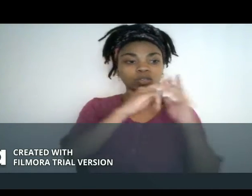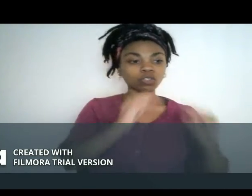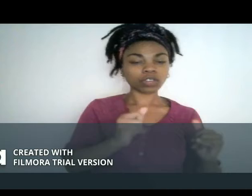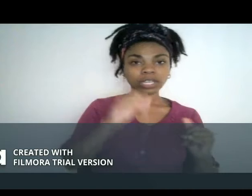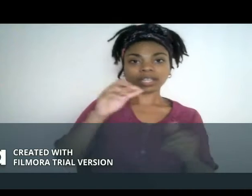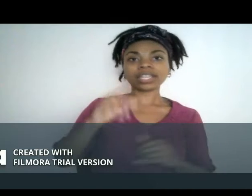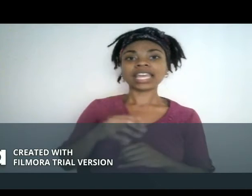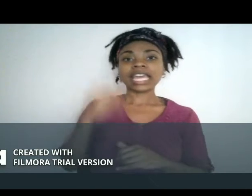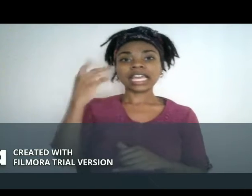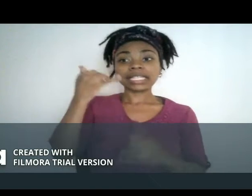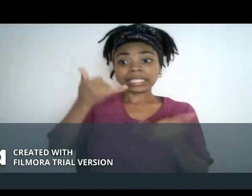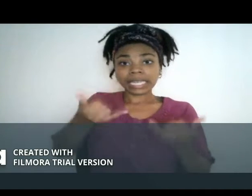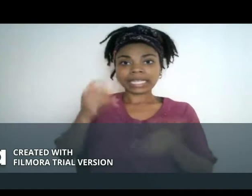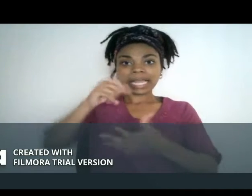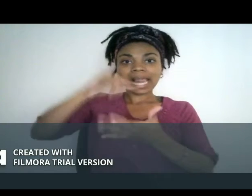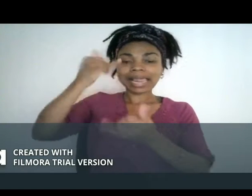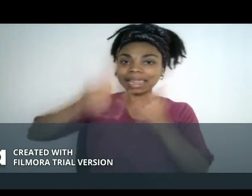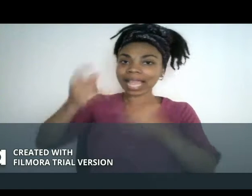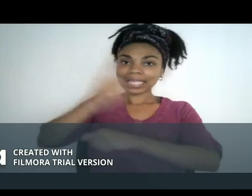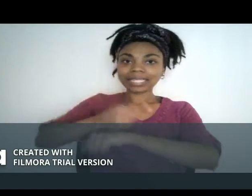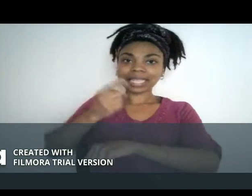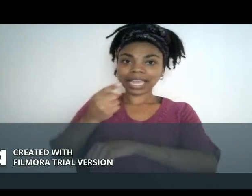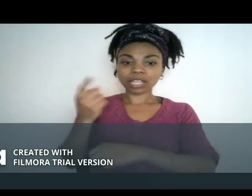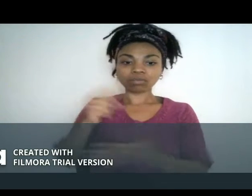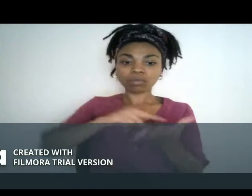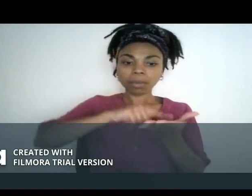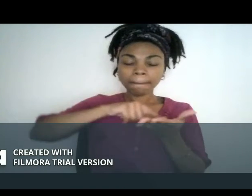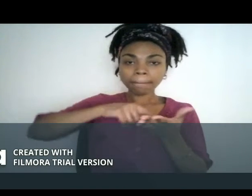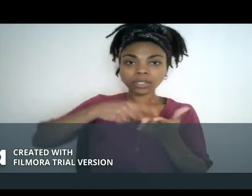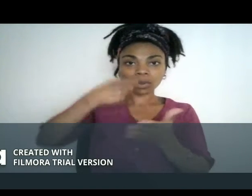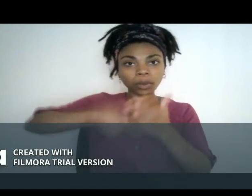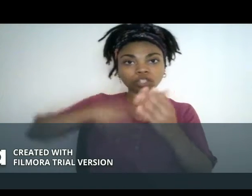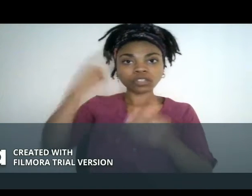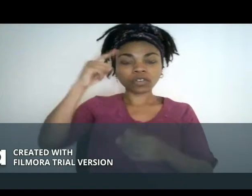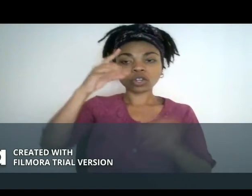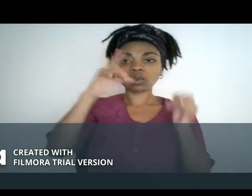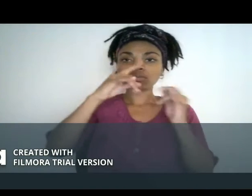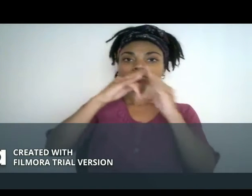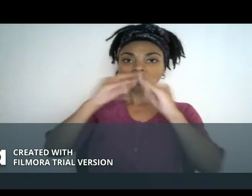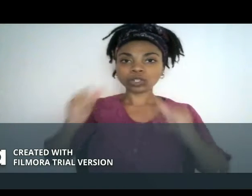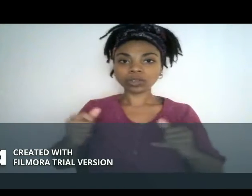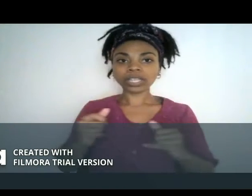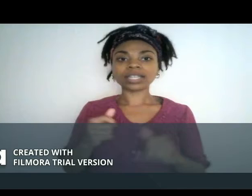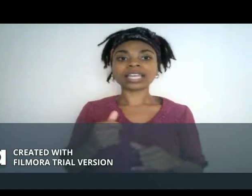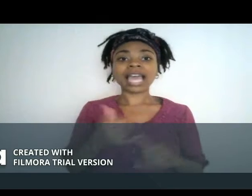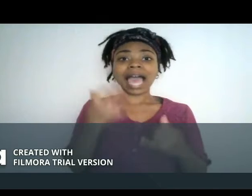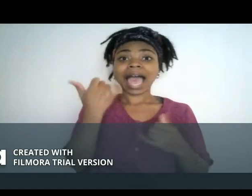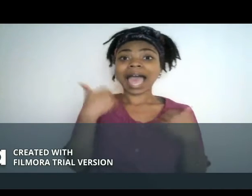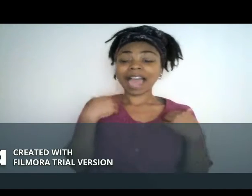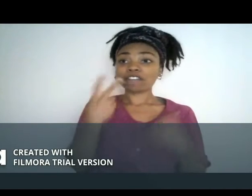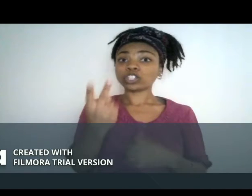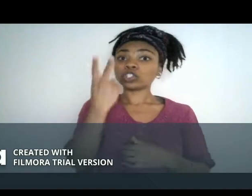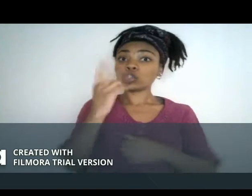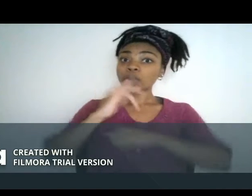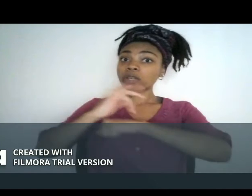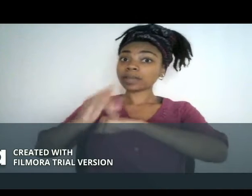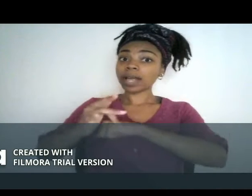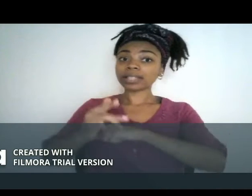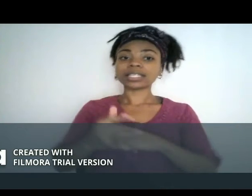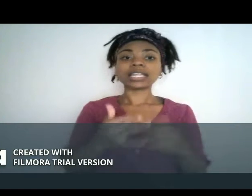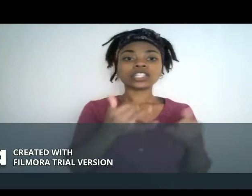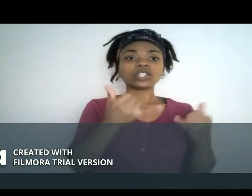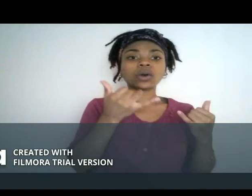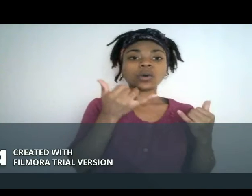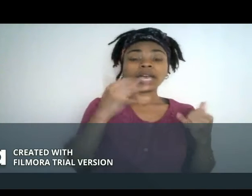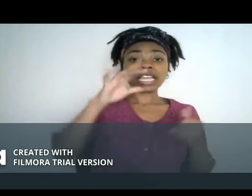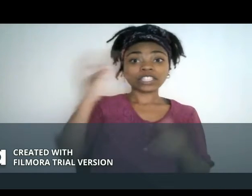is the last day to purchase the retreat. If you were thinking about going, I only have 2 more spaces, 2 more spots, and it is yours. It is from this